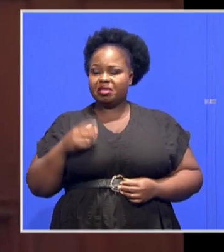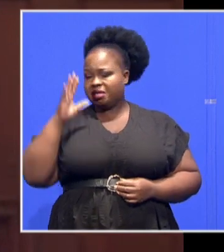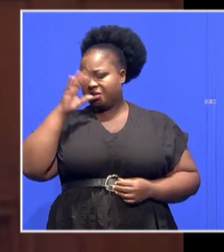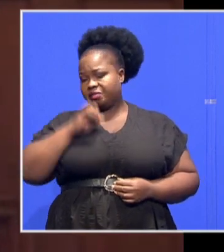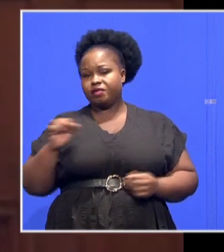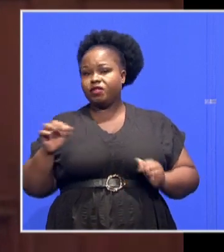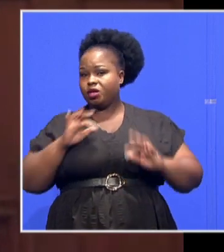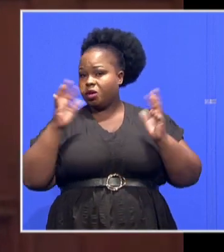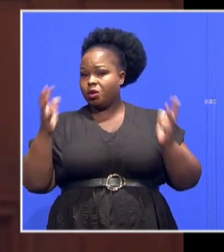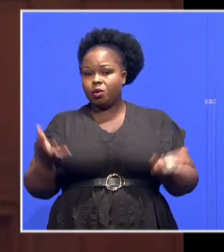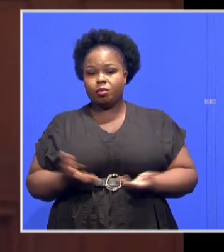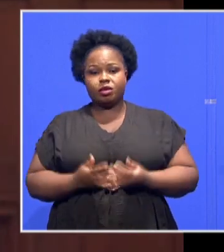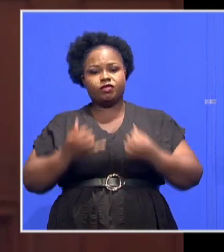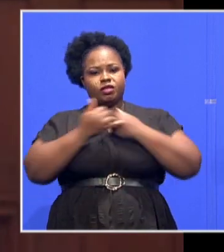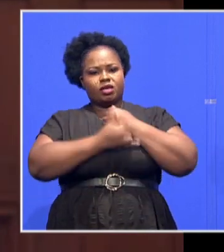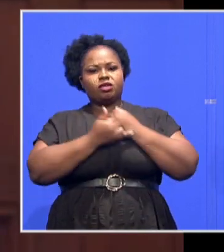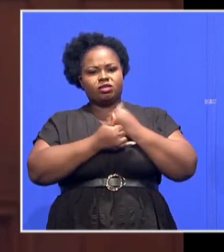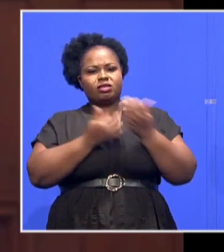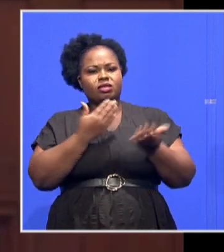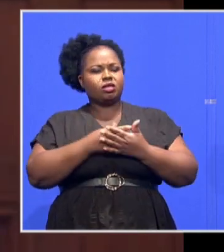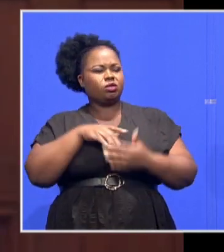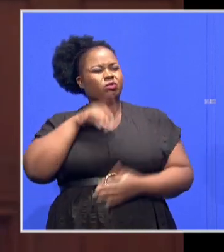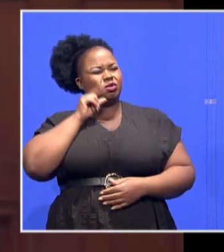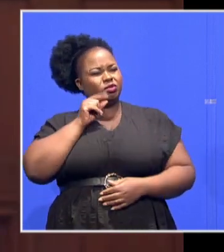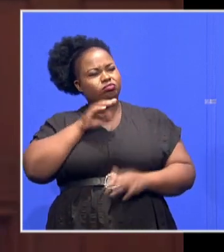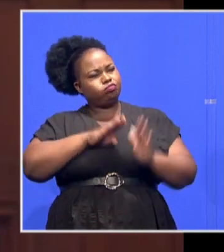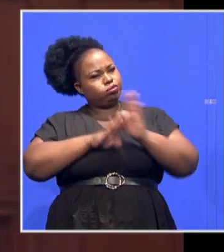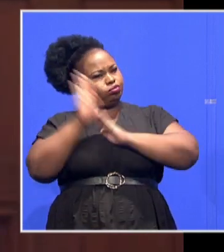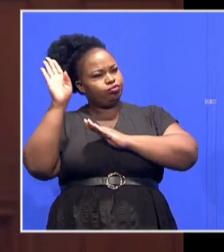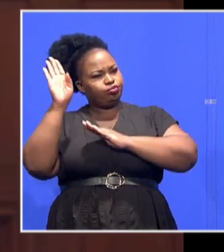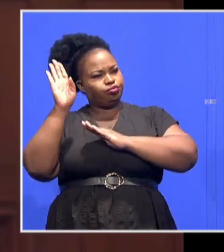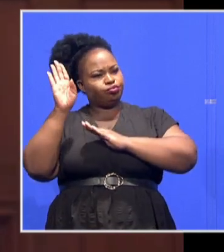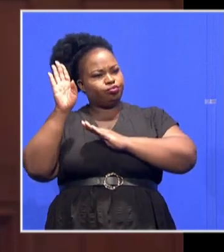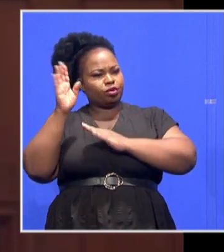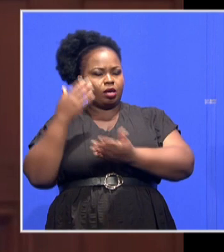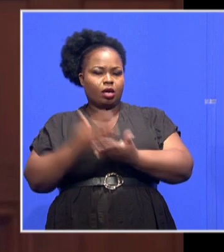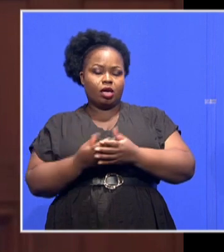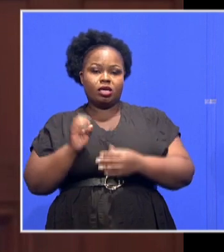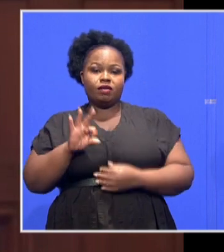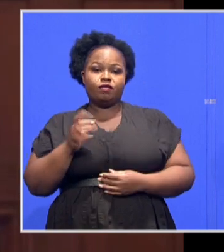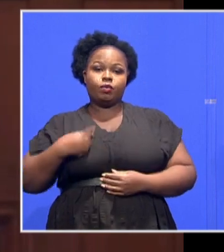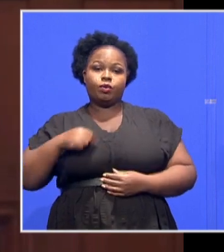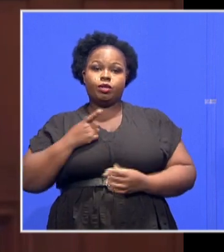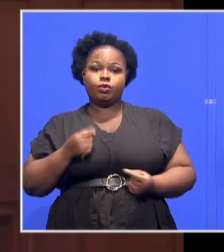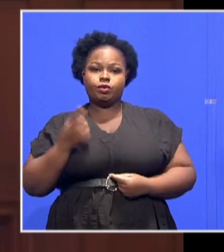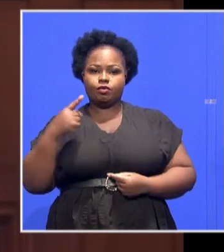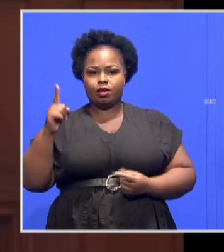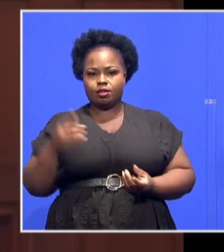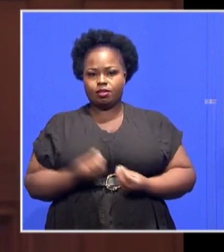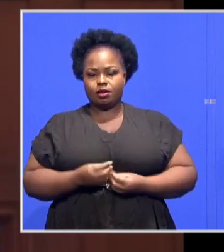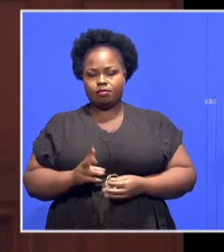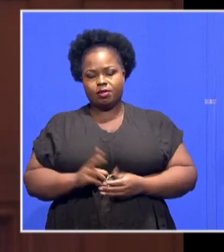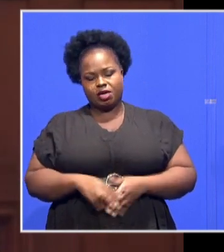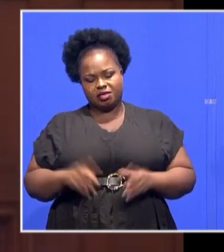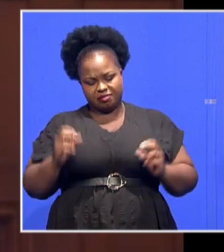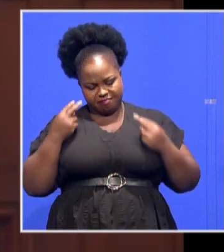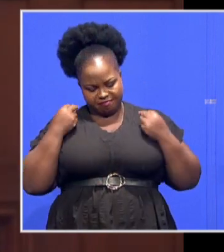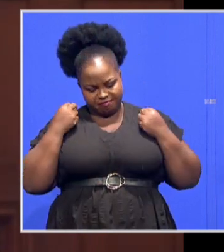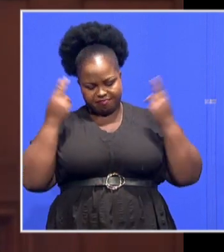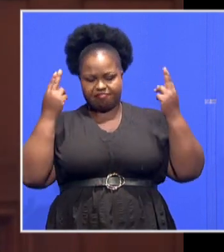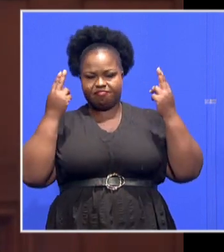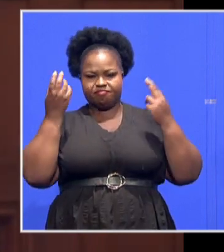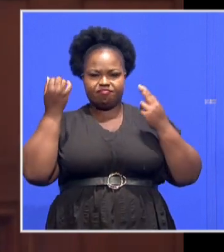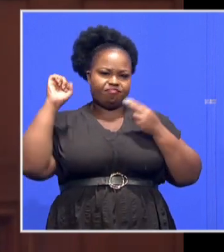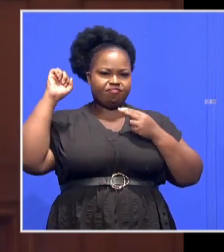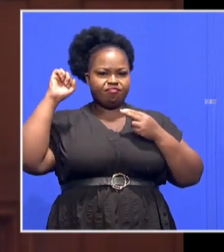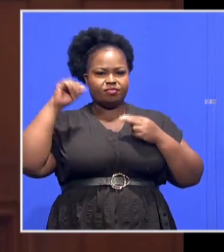global standings will be trending upwards if we had done the right thing by standing up strongly against